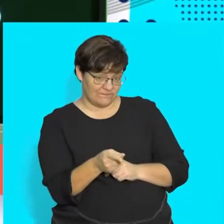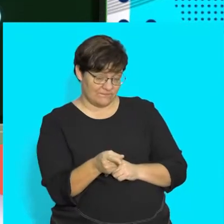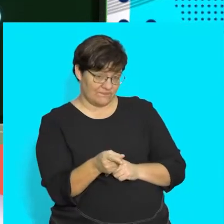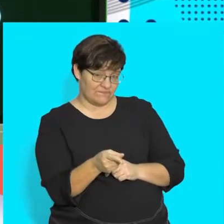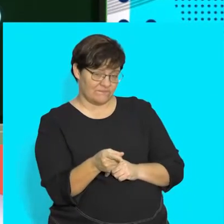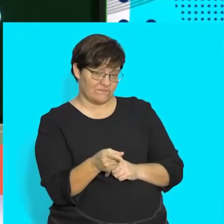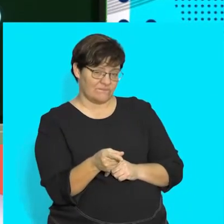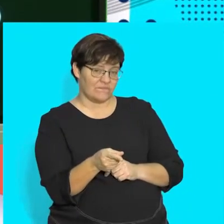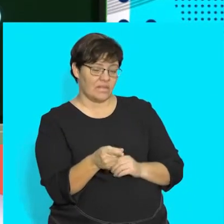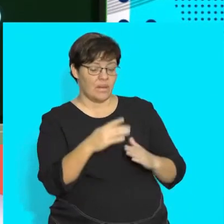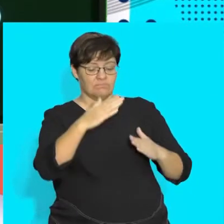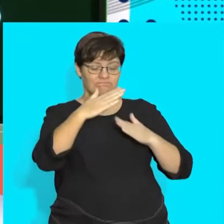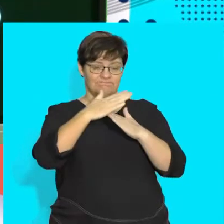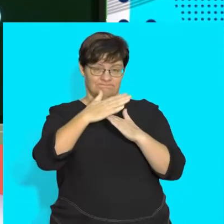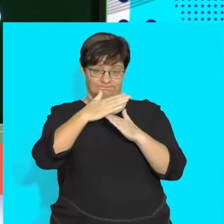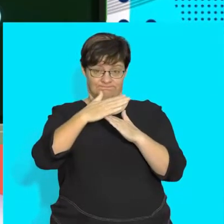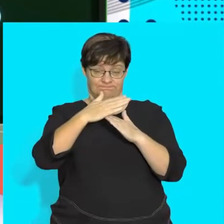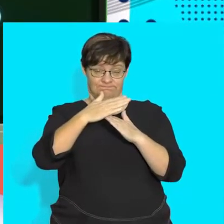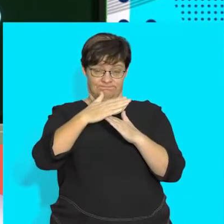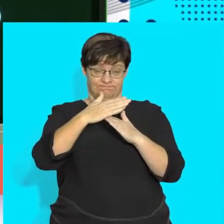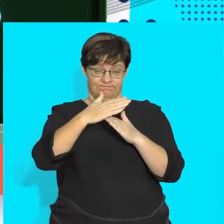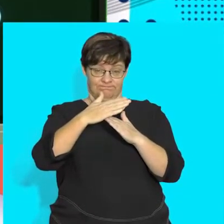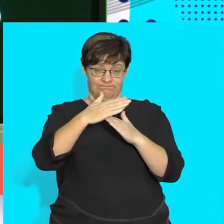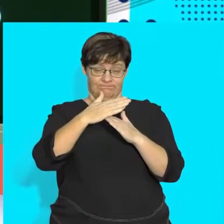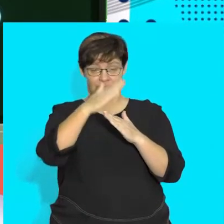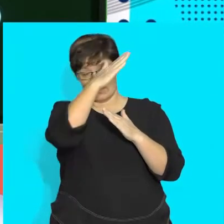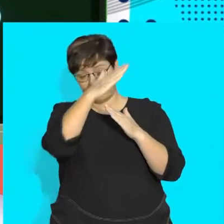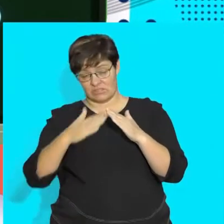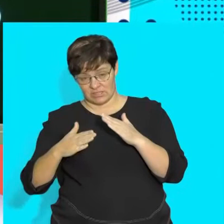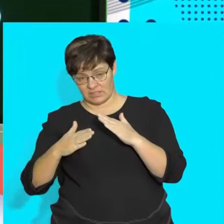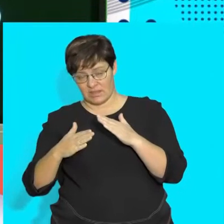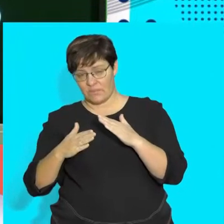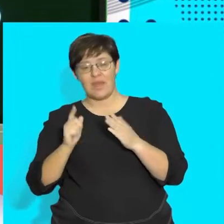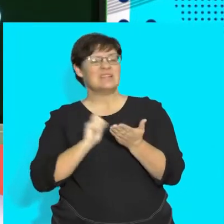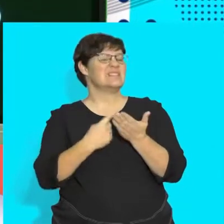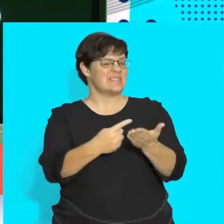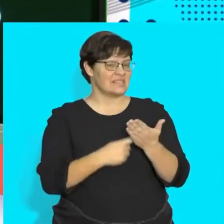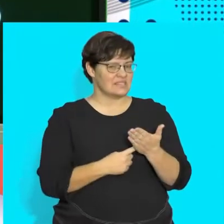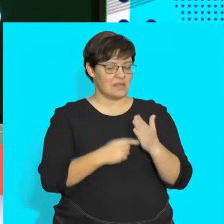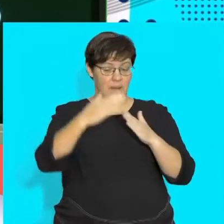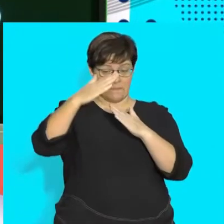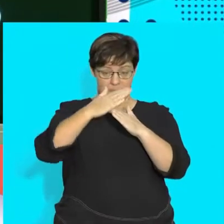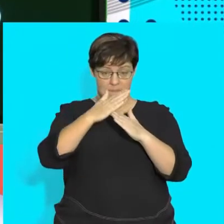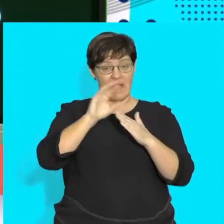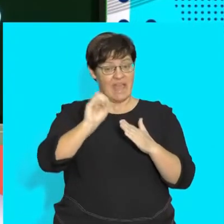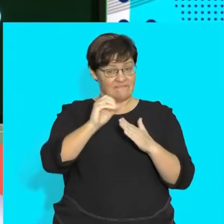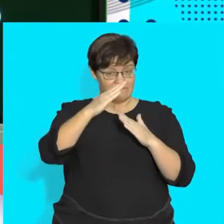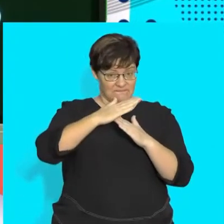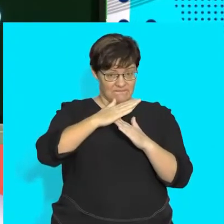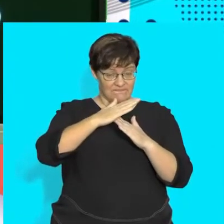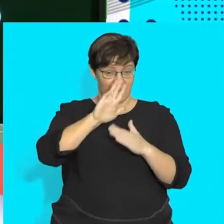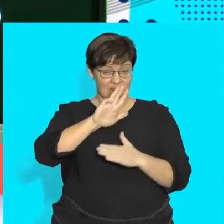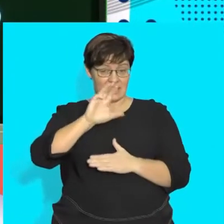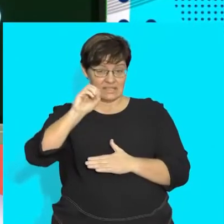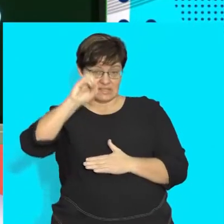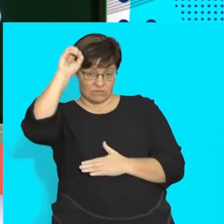the gradient of the radius is perpendicular to the tangent, and we discussed that when lines are